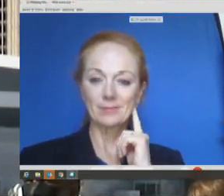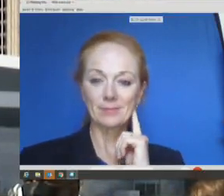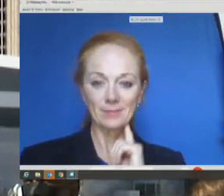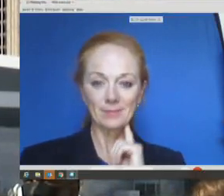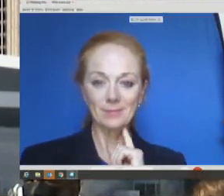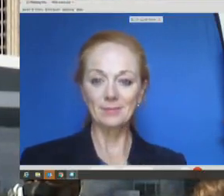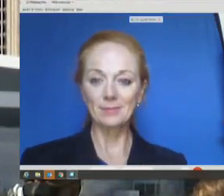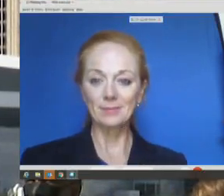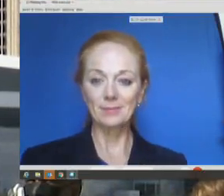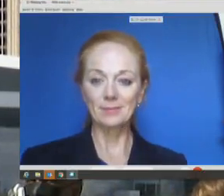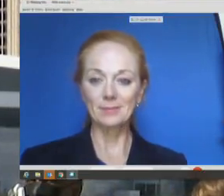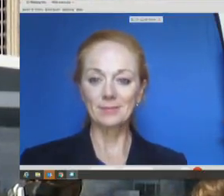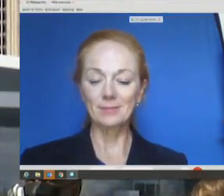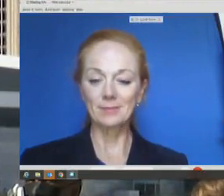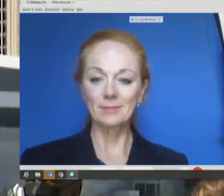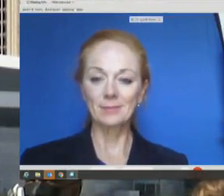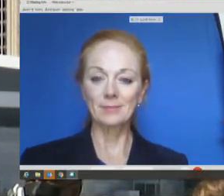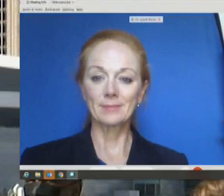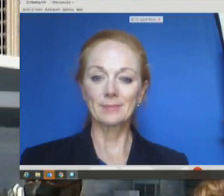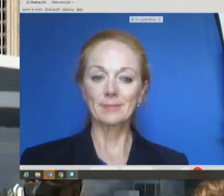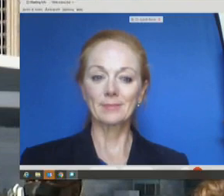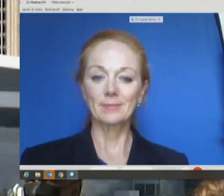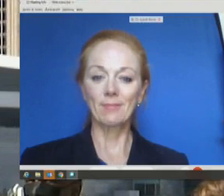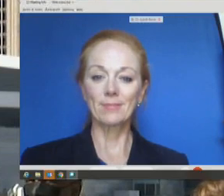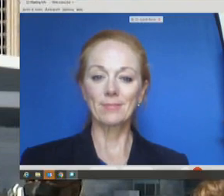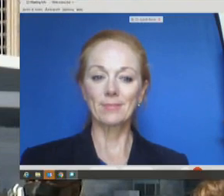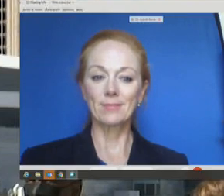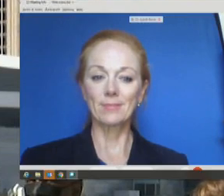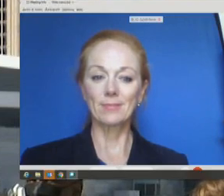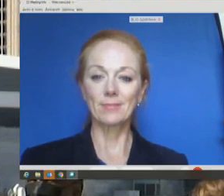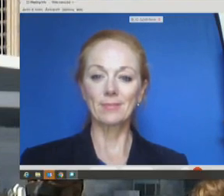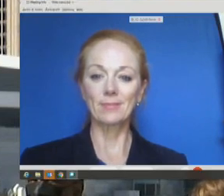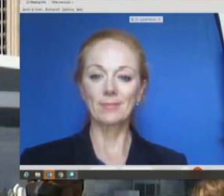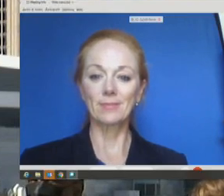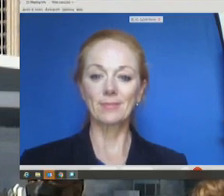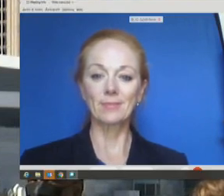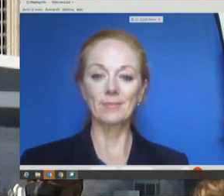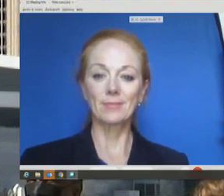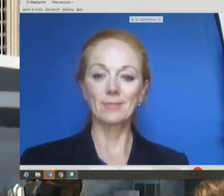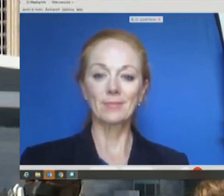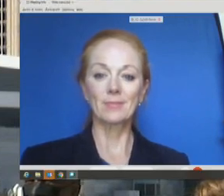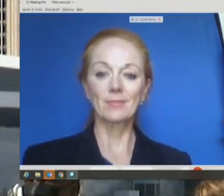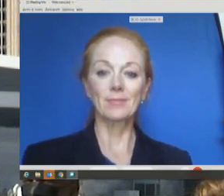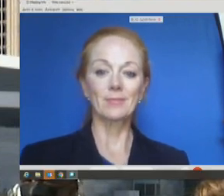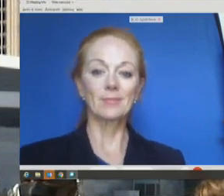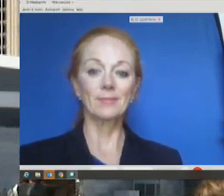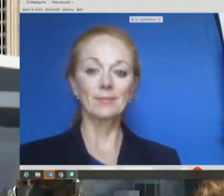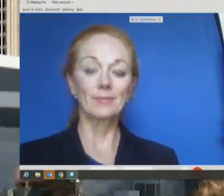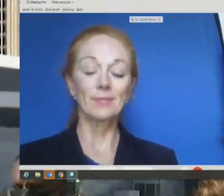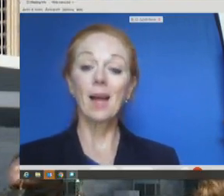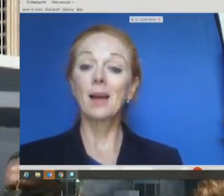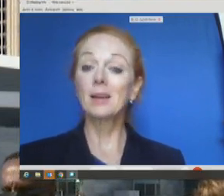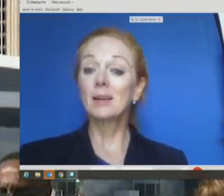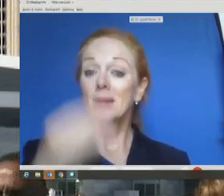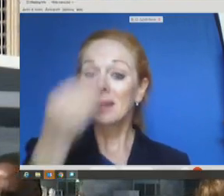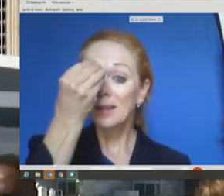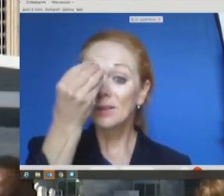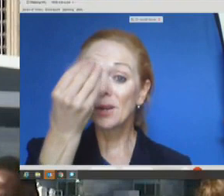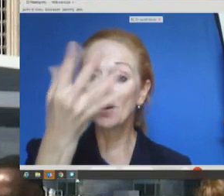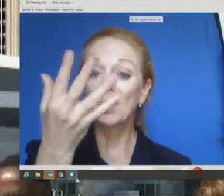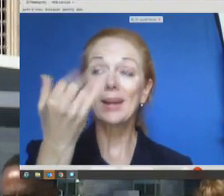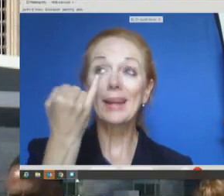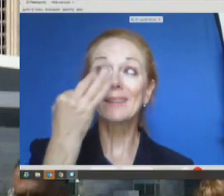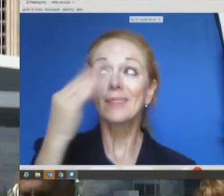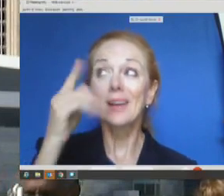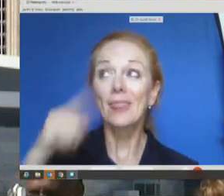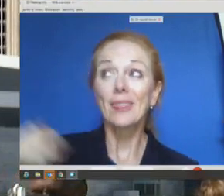attorney has made that decision, because they were much more thorough in this investigation than many people know, and that's